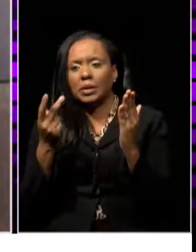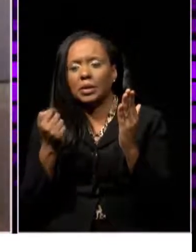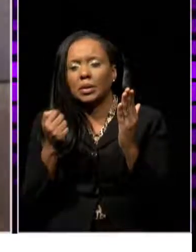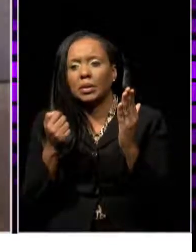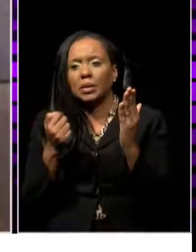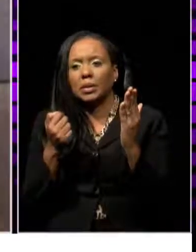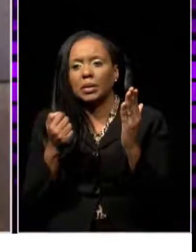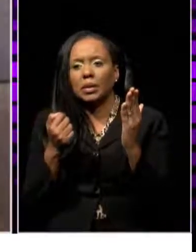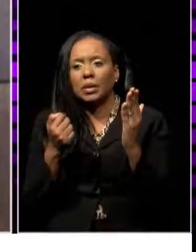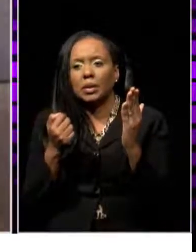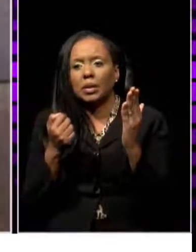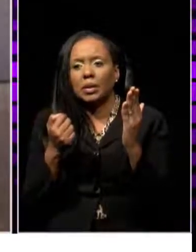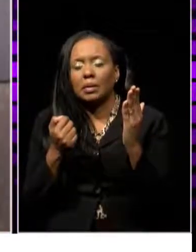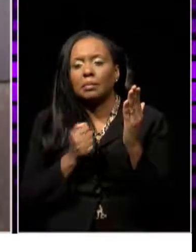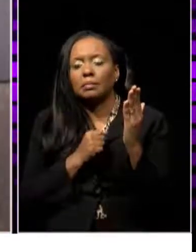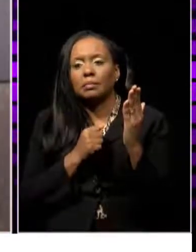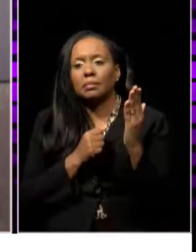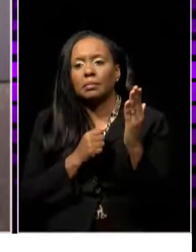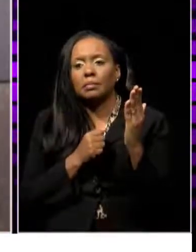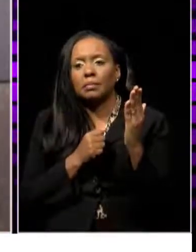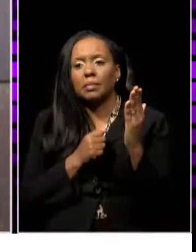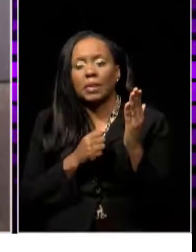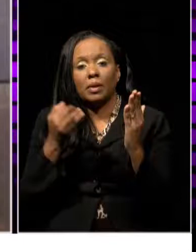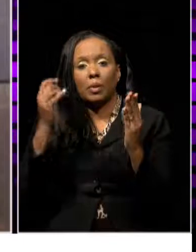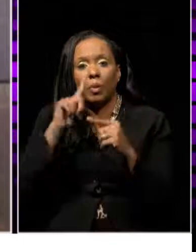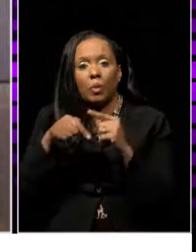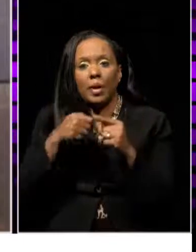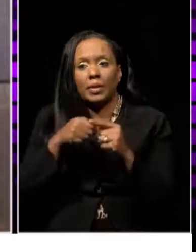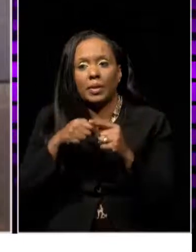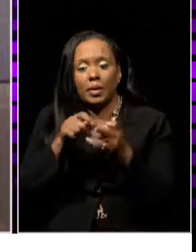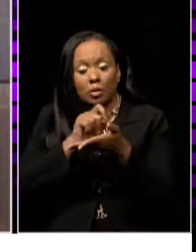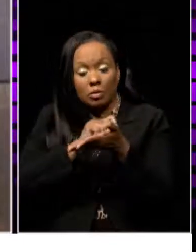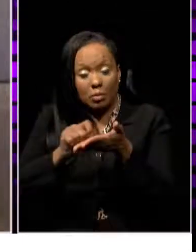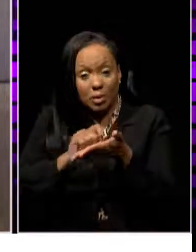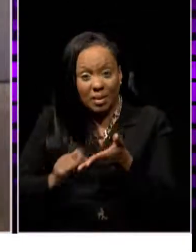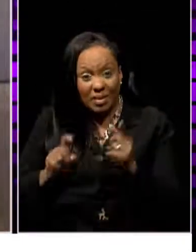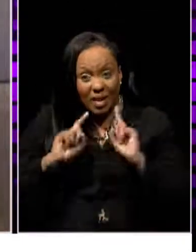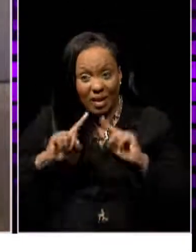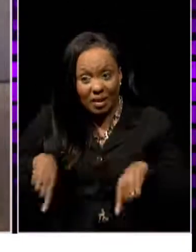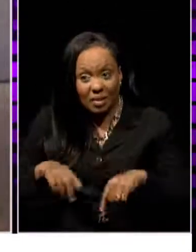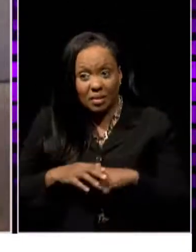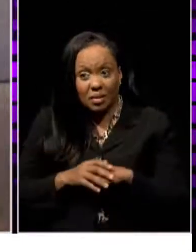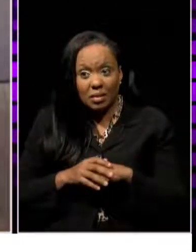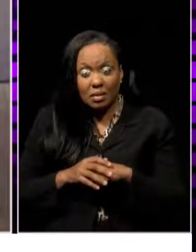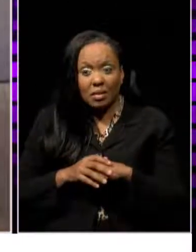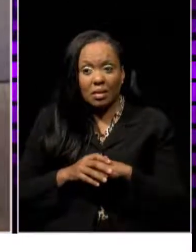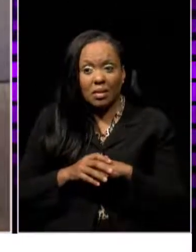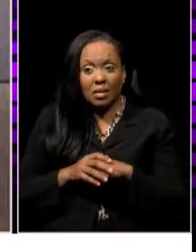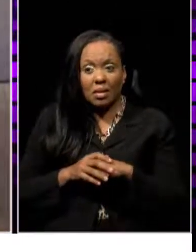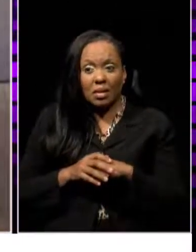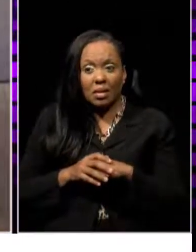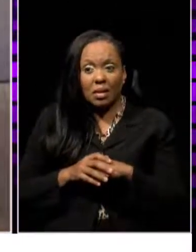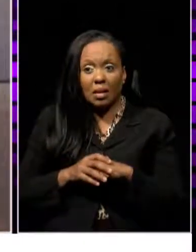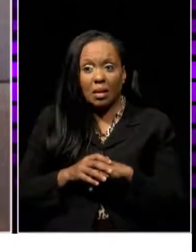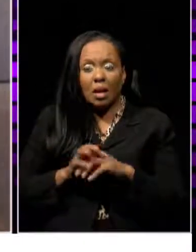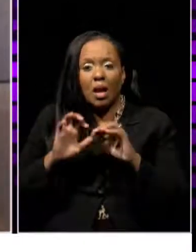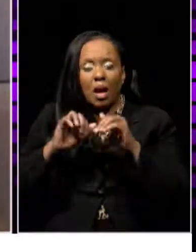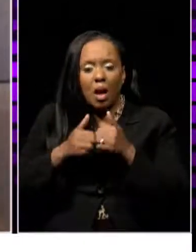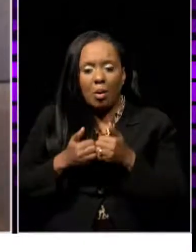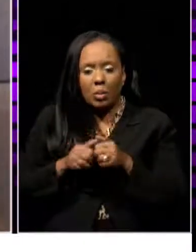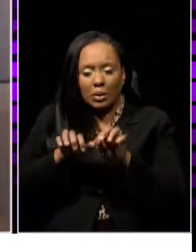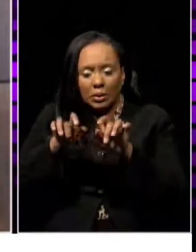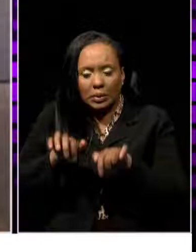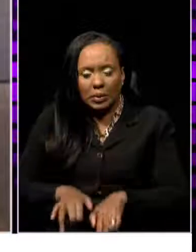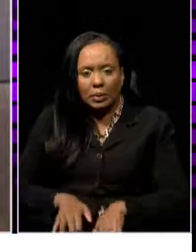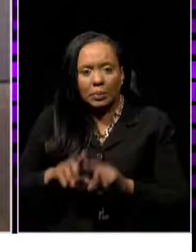when the child is putting in the answers, what how they're entering the answers and stuff like that. But